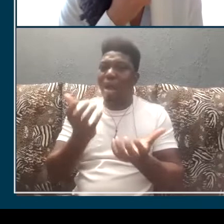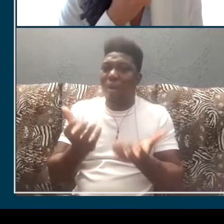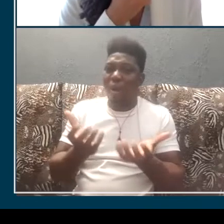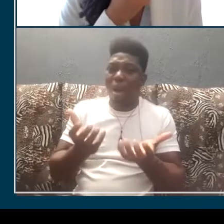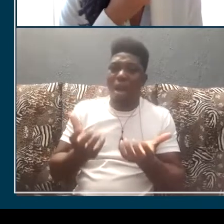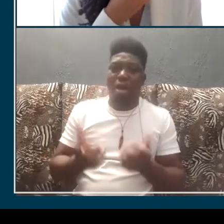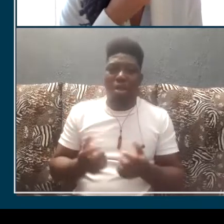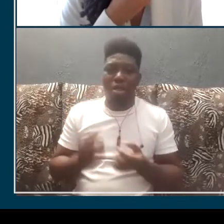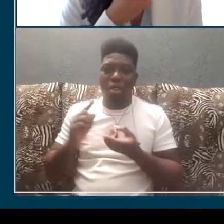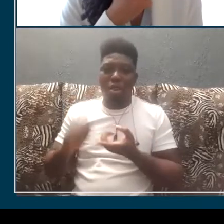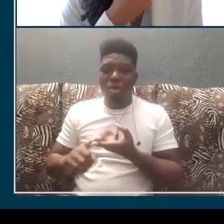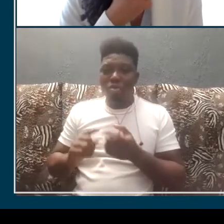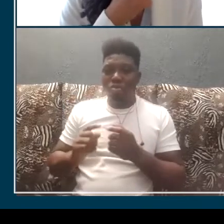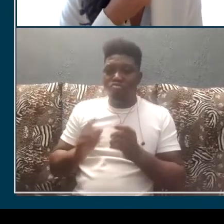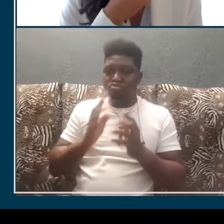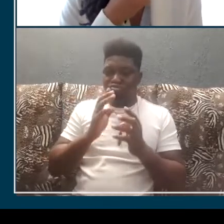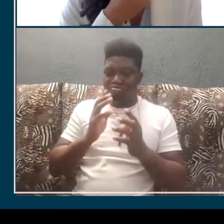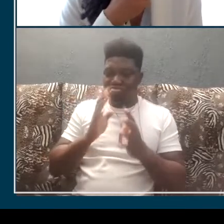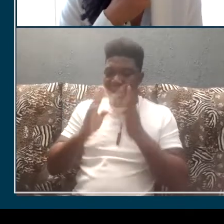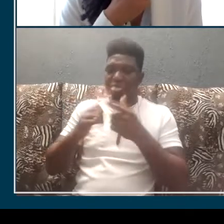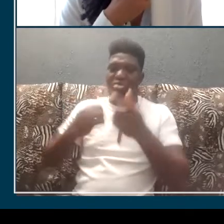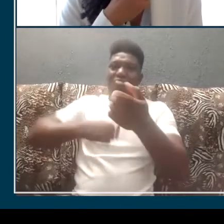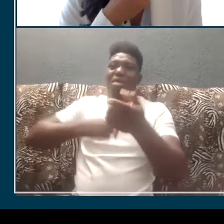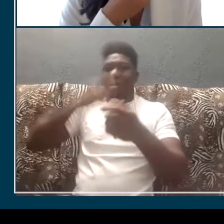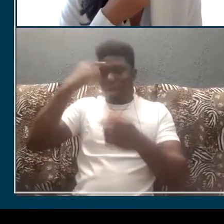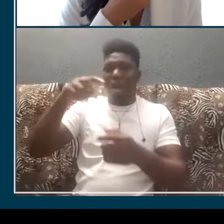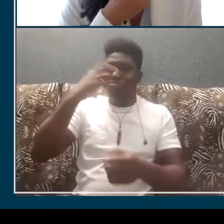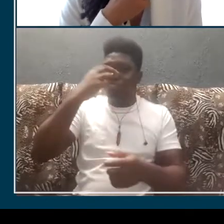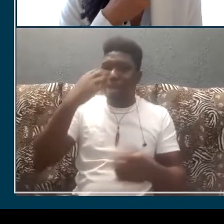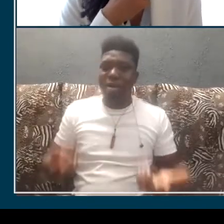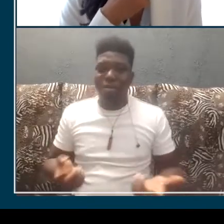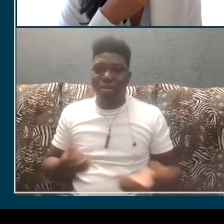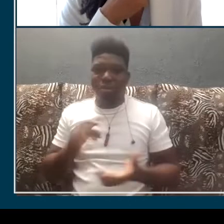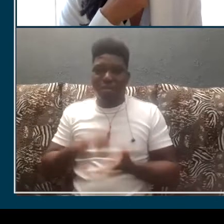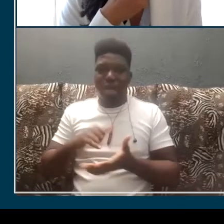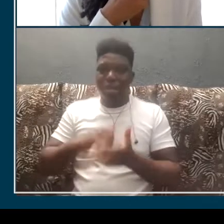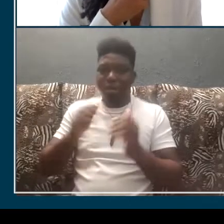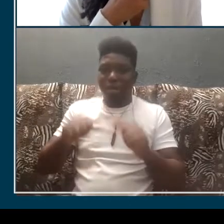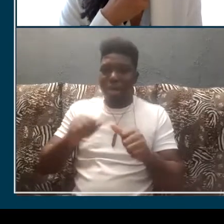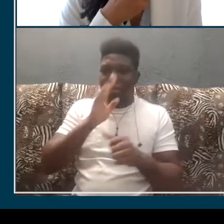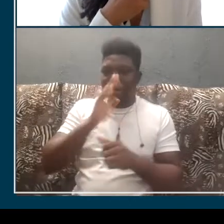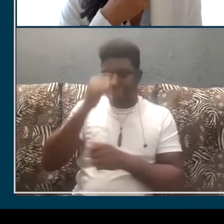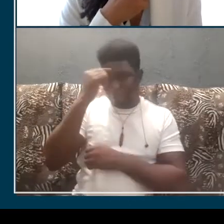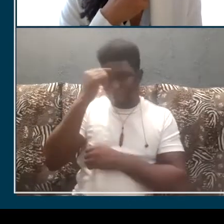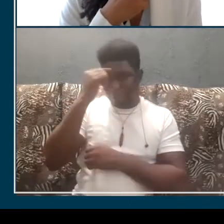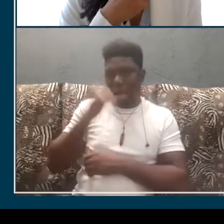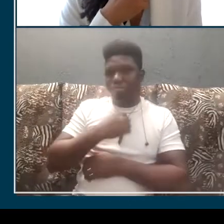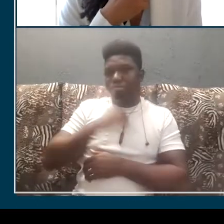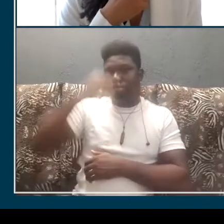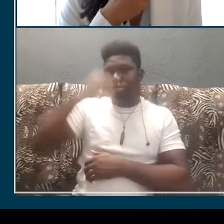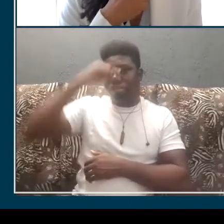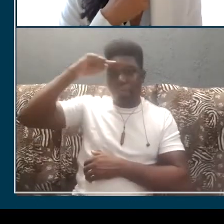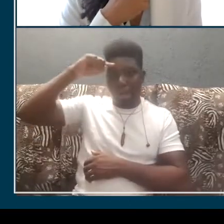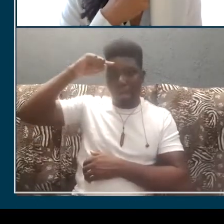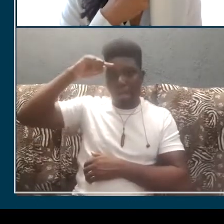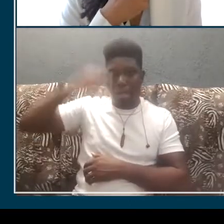talk to me because of my blindness, or it could be because I'm Black and they